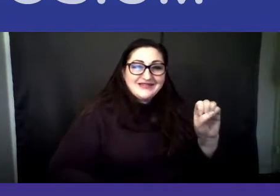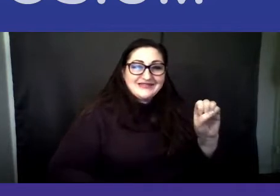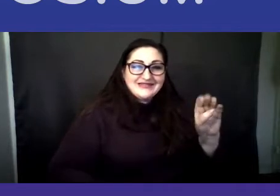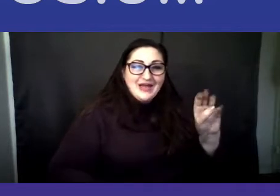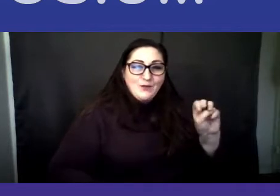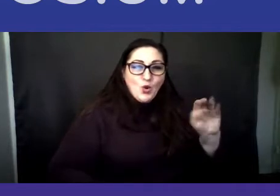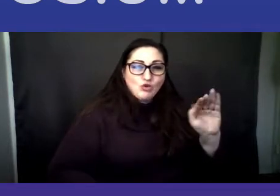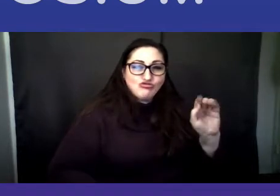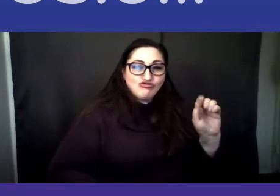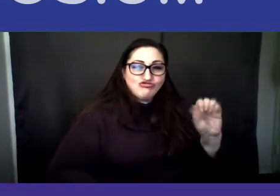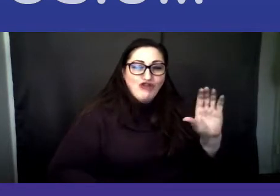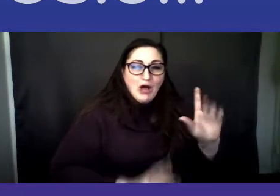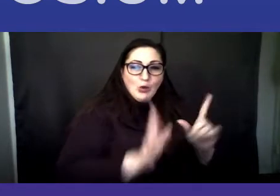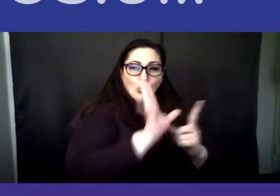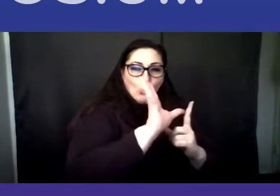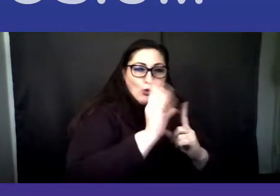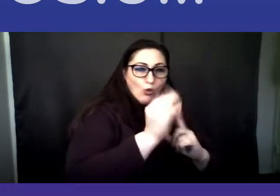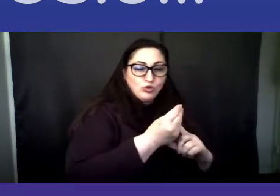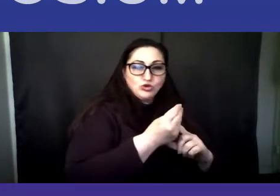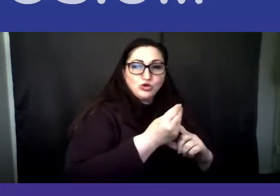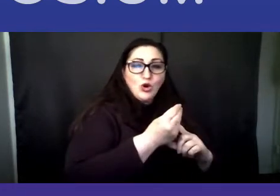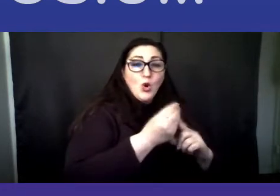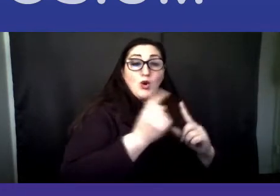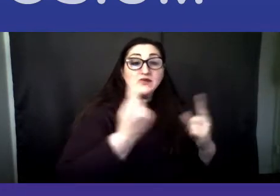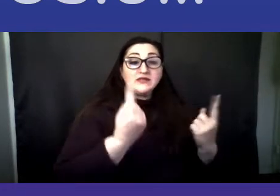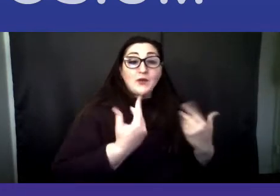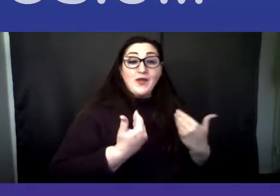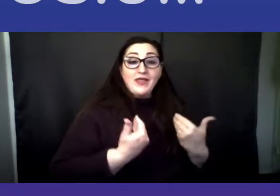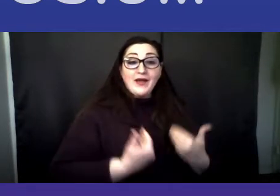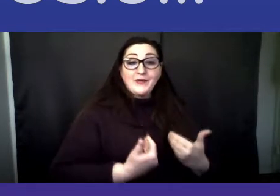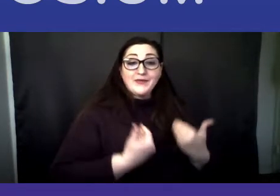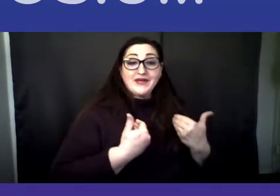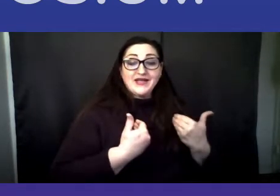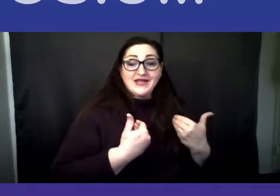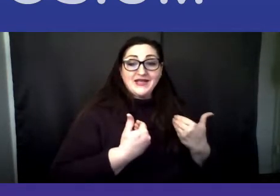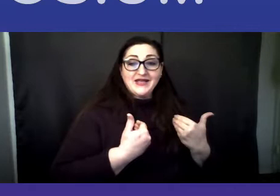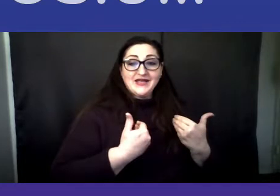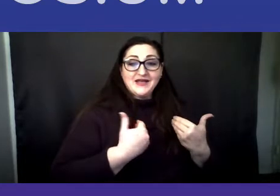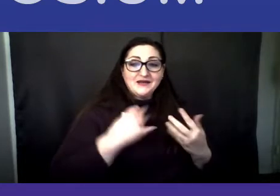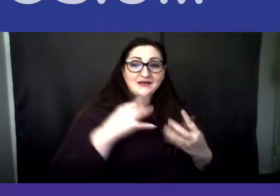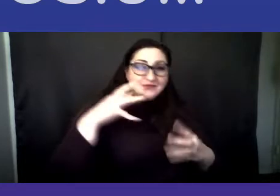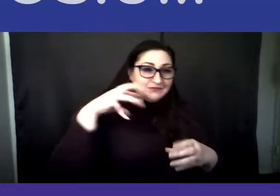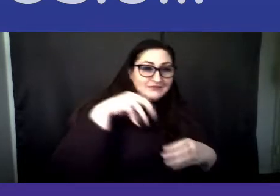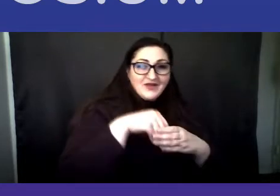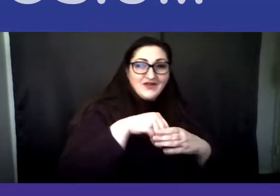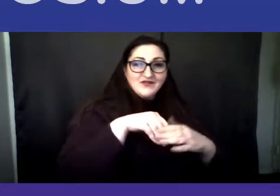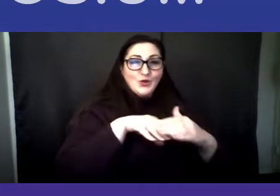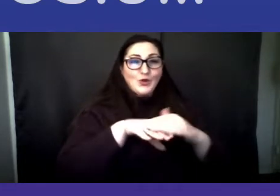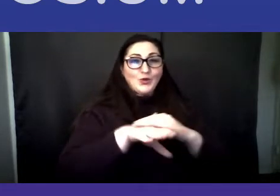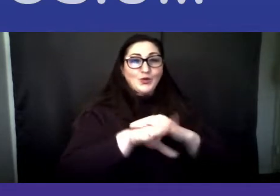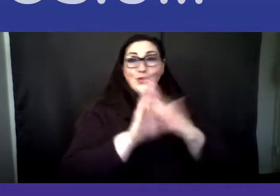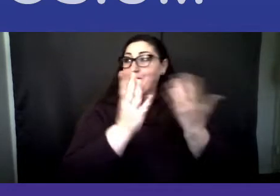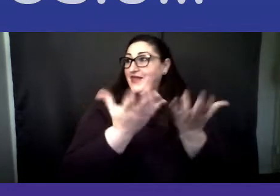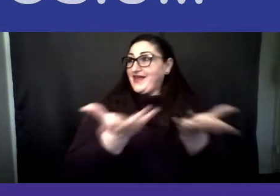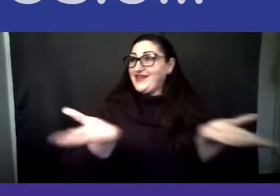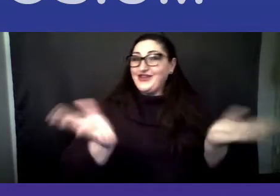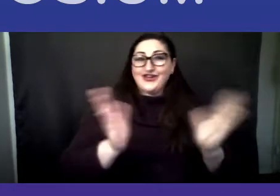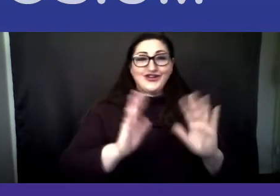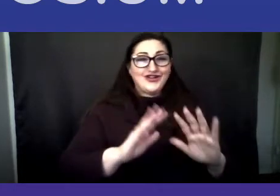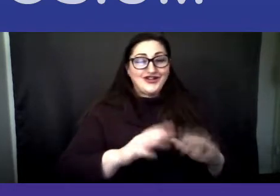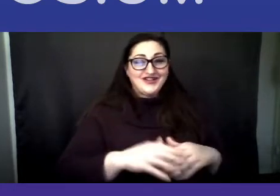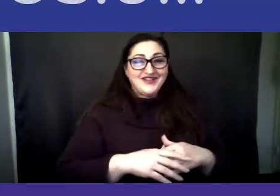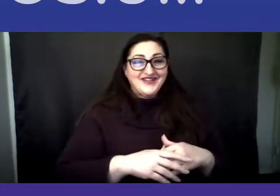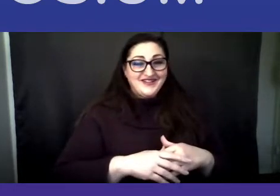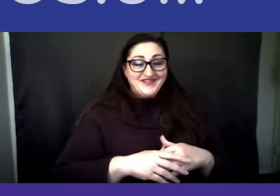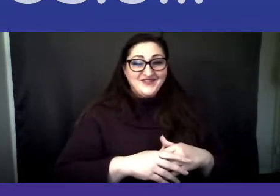where somebody like me enters into a room like here and speaks to colleagues